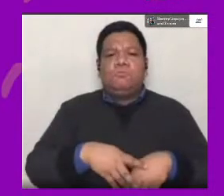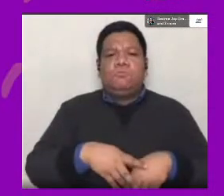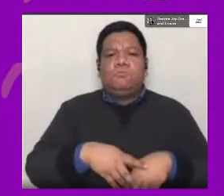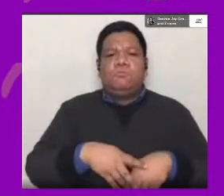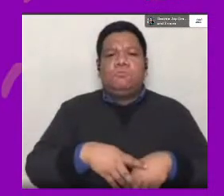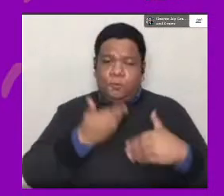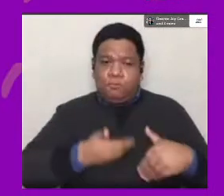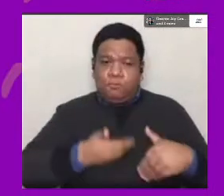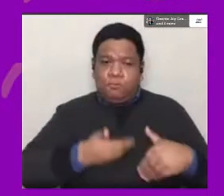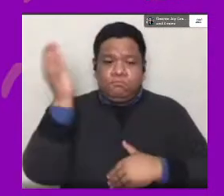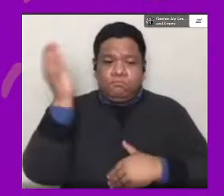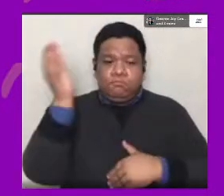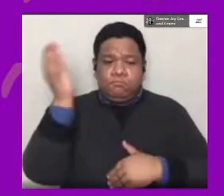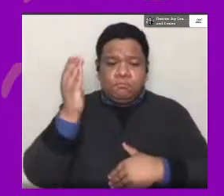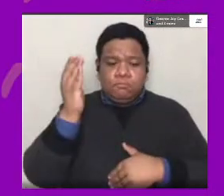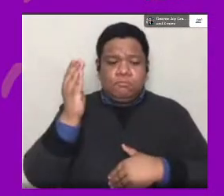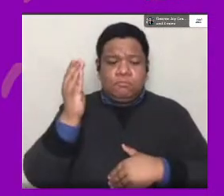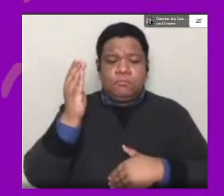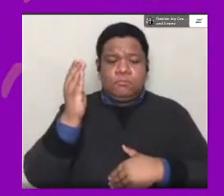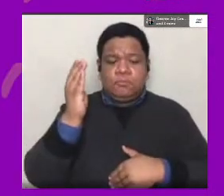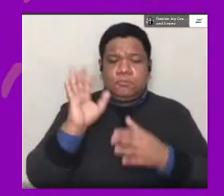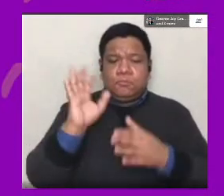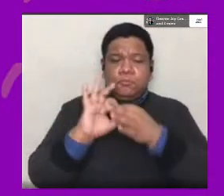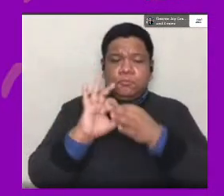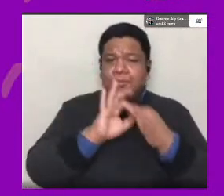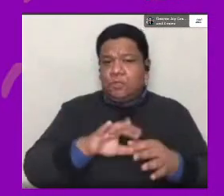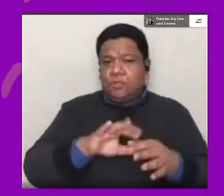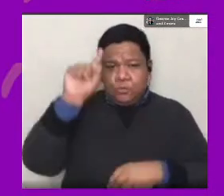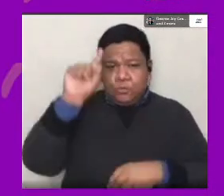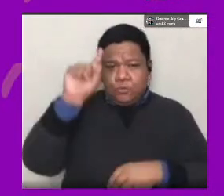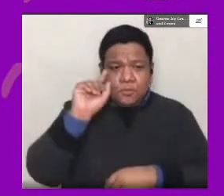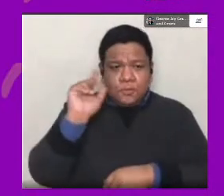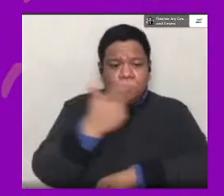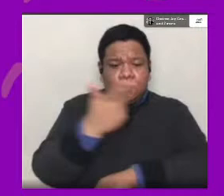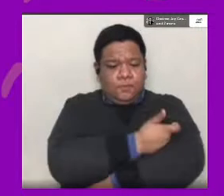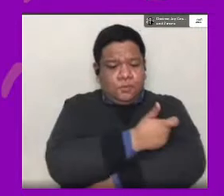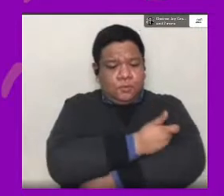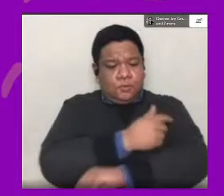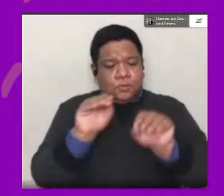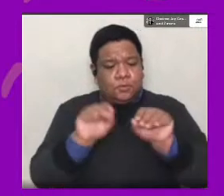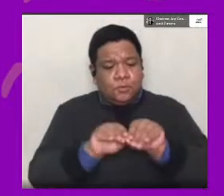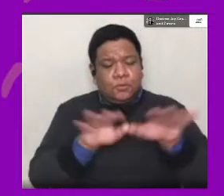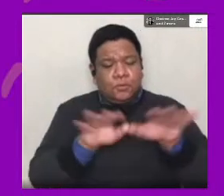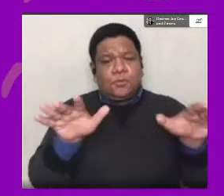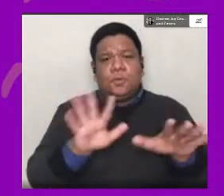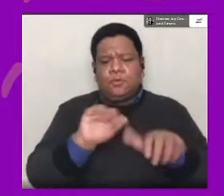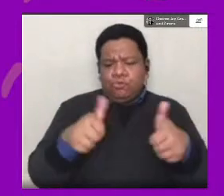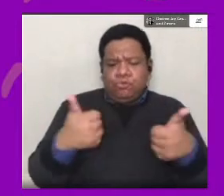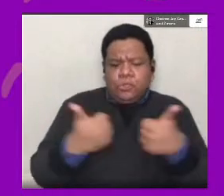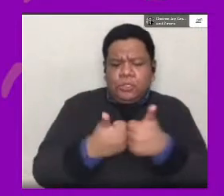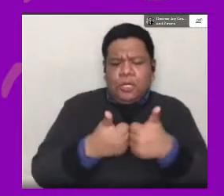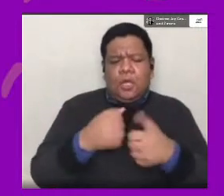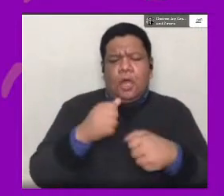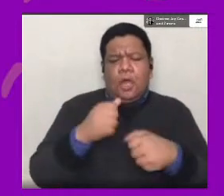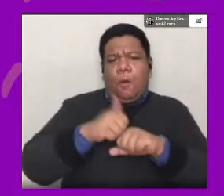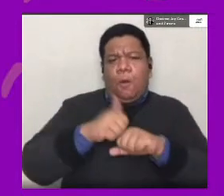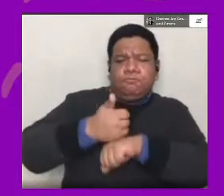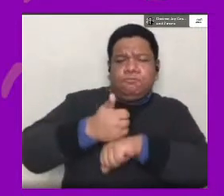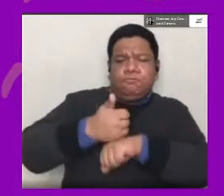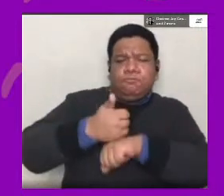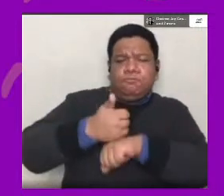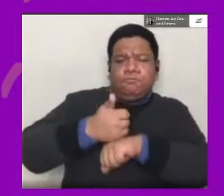about gender and vaccination rollout and the challenges in making vaccines more accessible